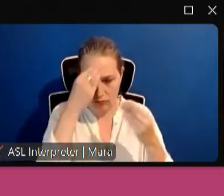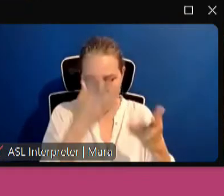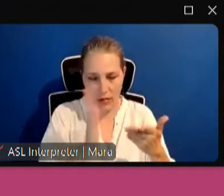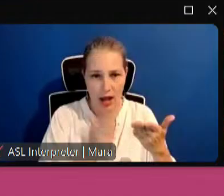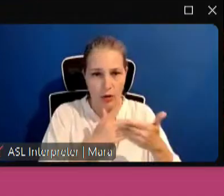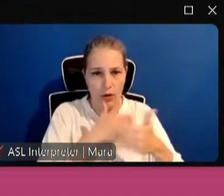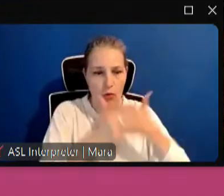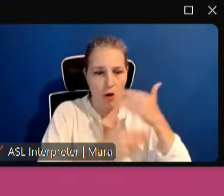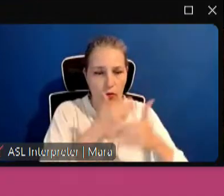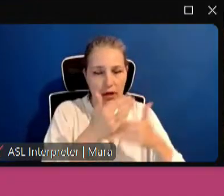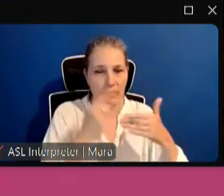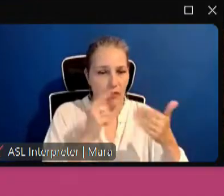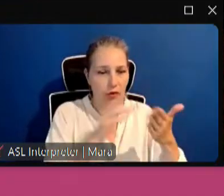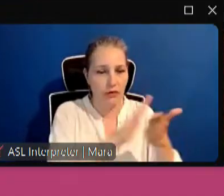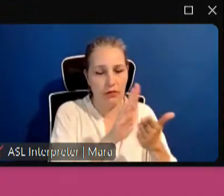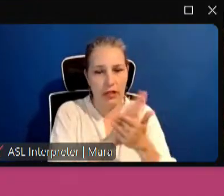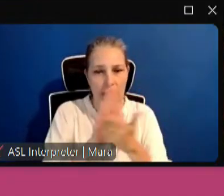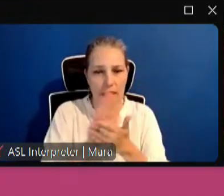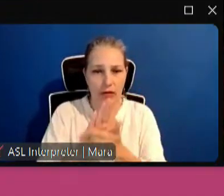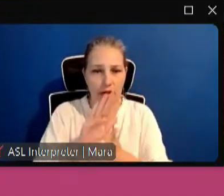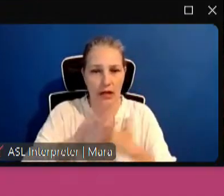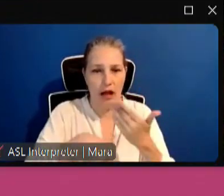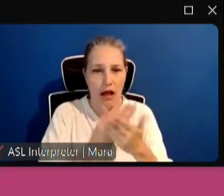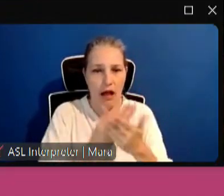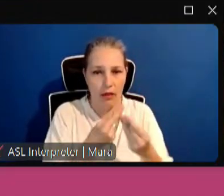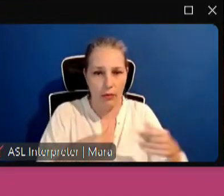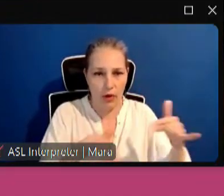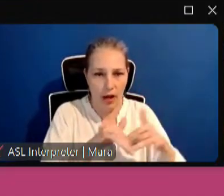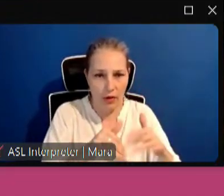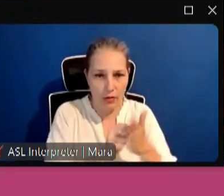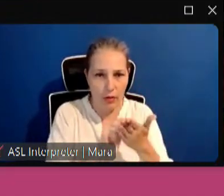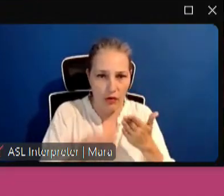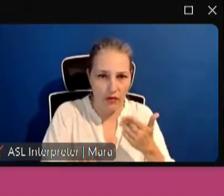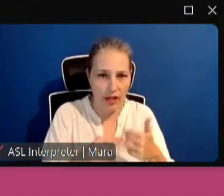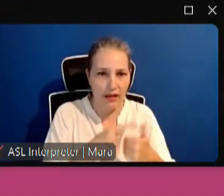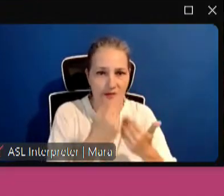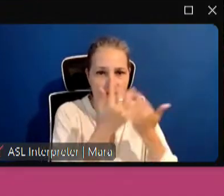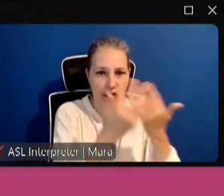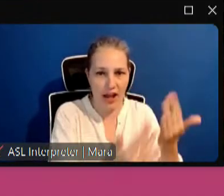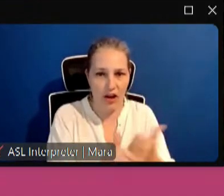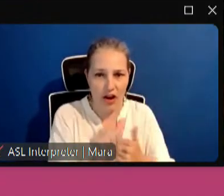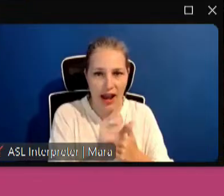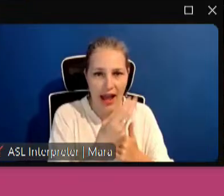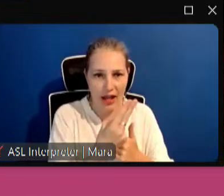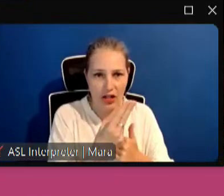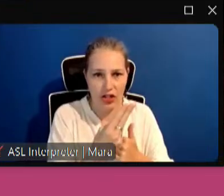properties, so this is the removal of that fire ash debris. We have cleared